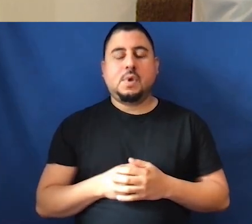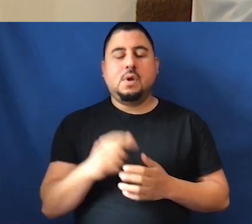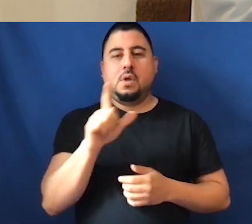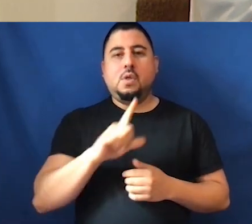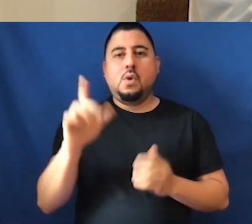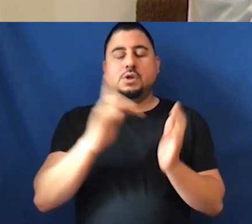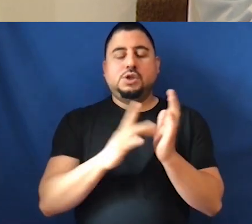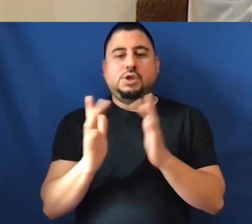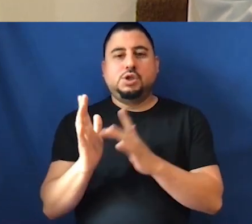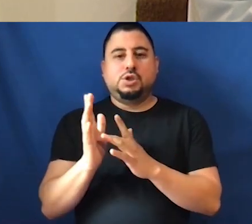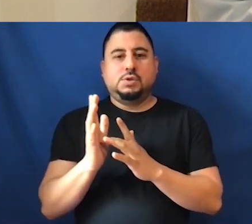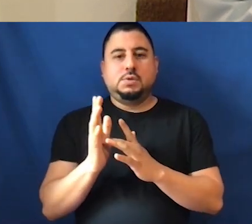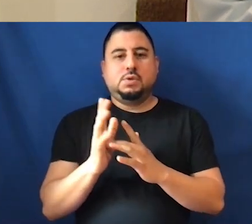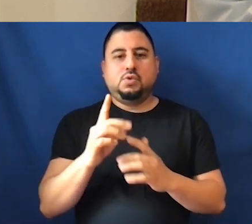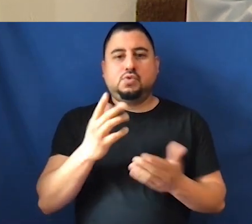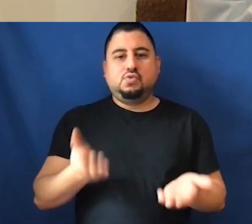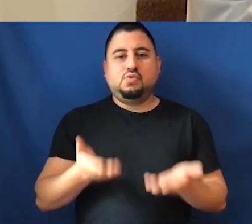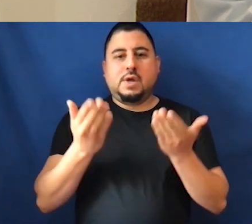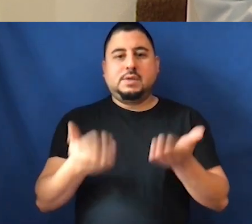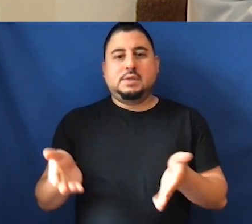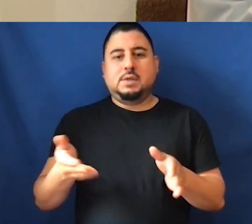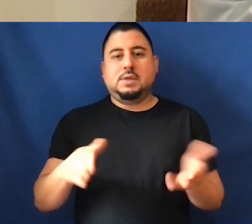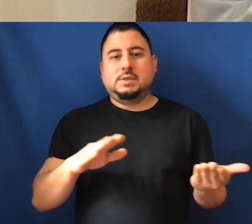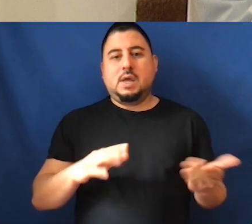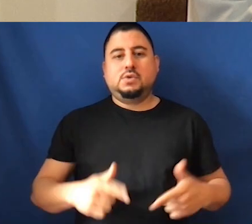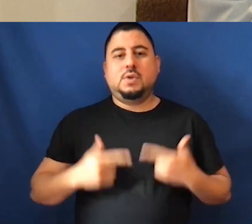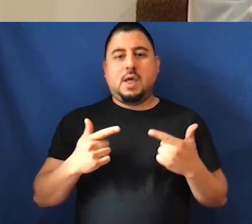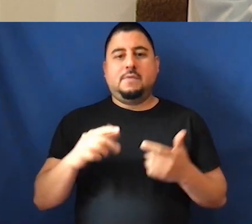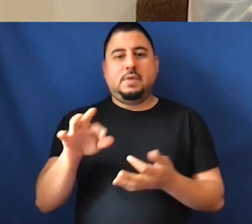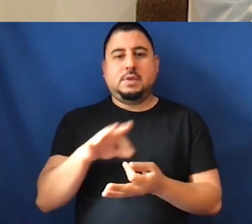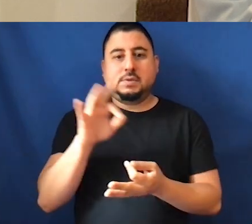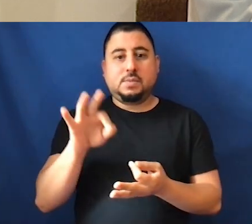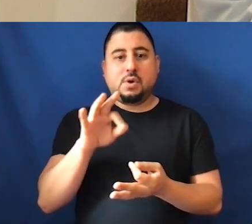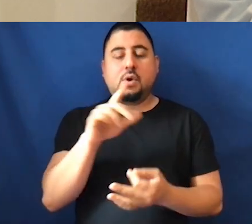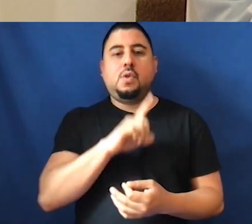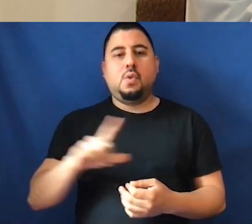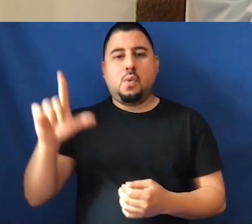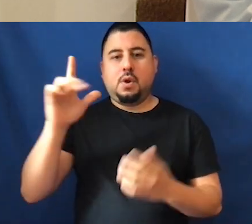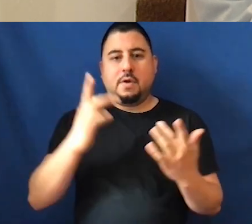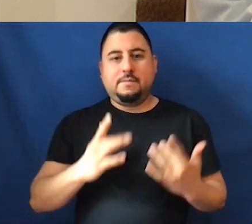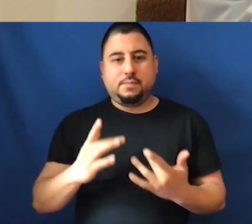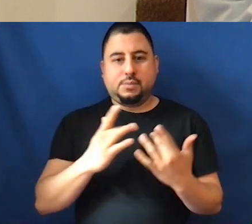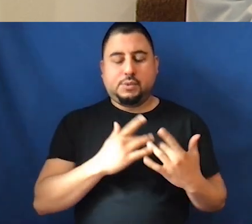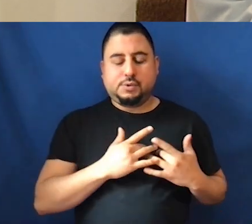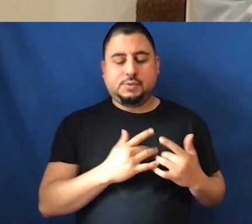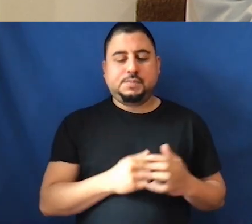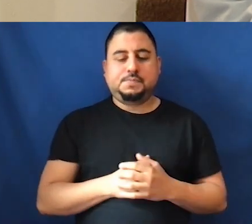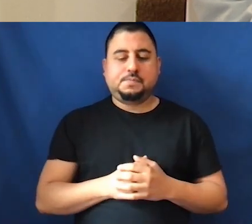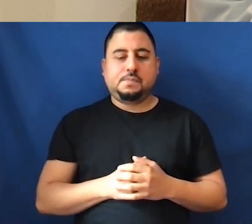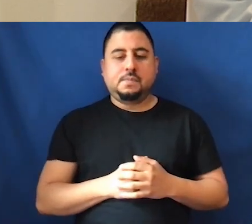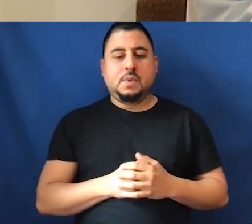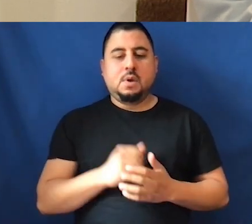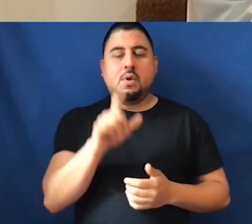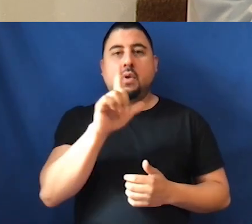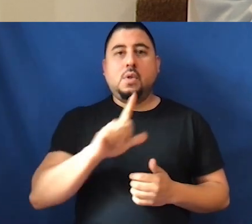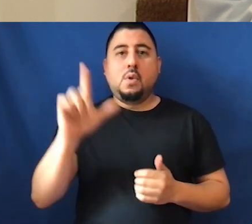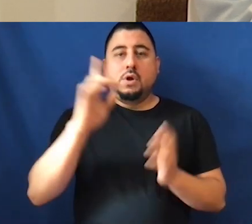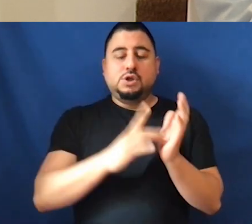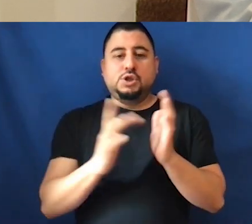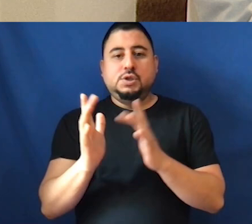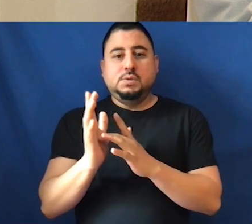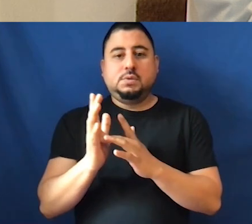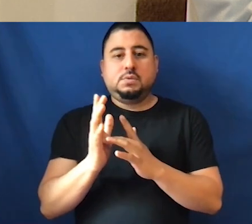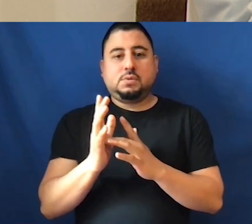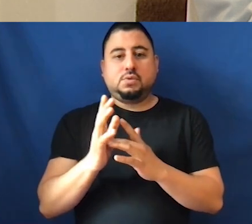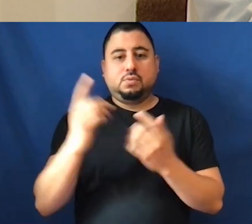Lord Jesus, you raise the dead to life in the Spirit. Lord, have mercy. Lord, have mercy. Lord